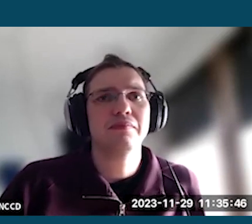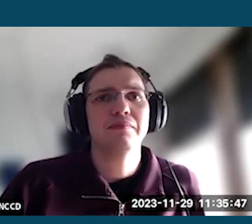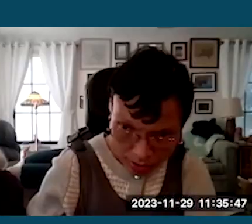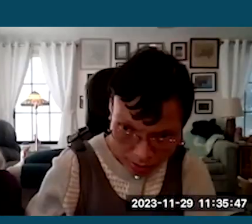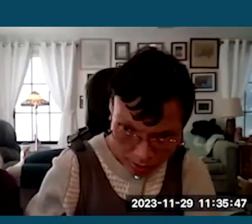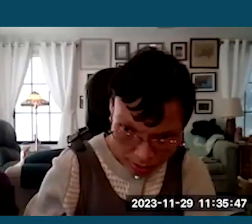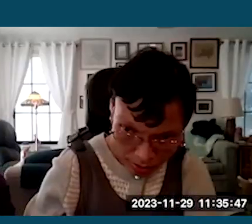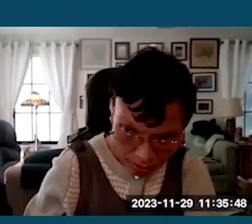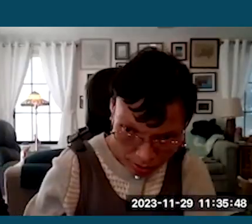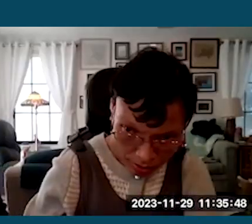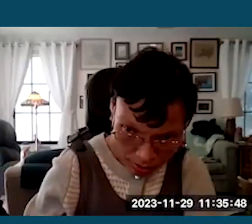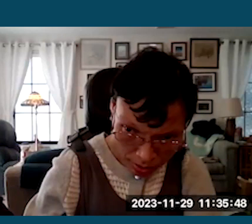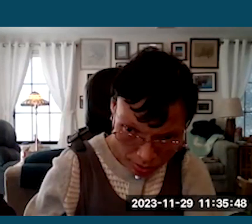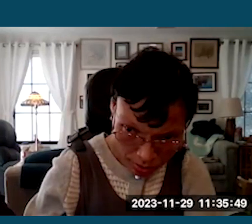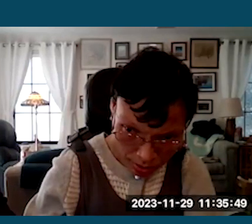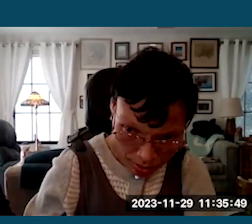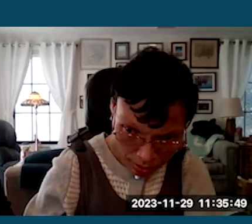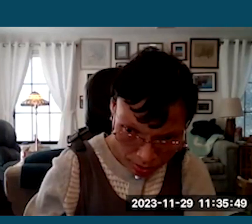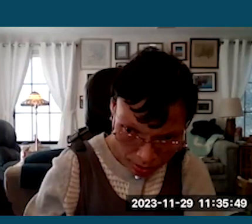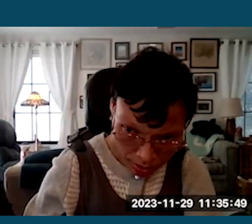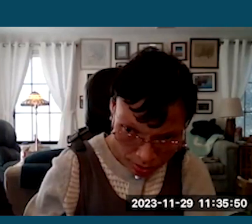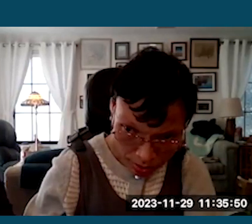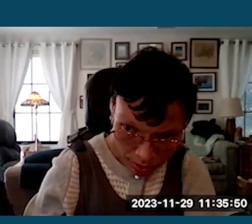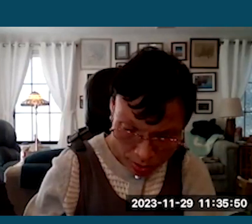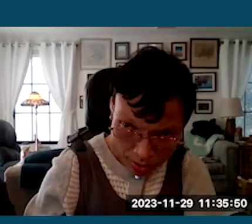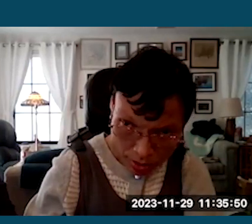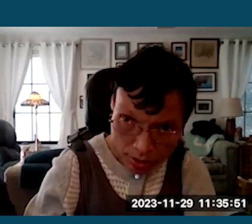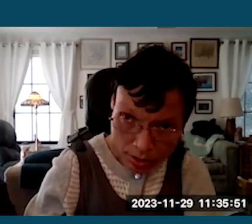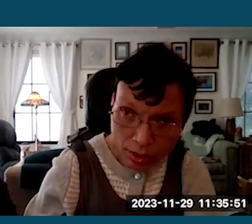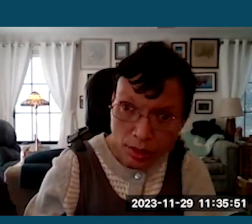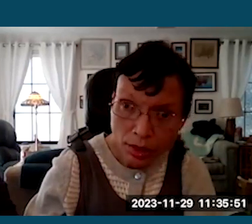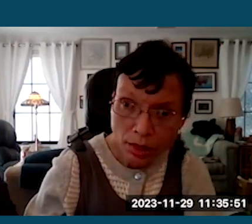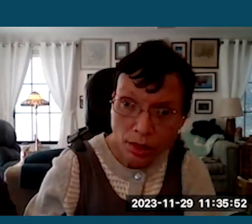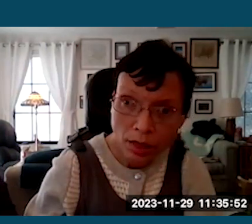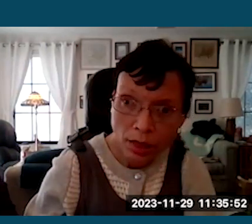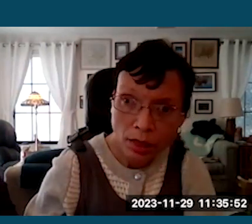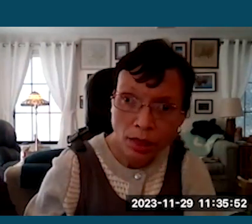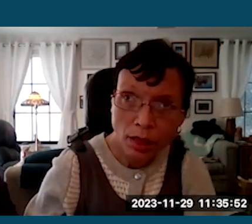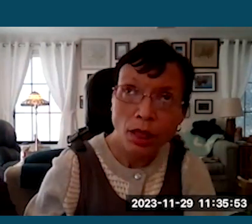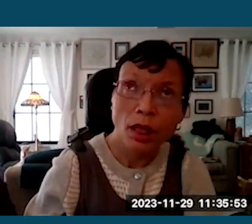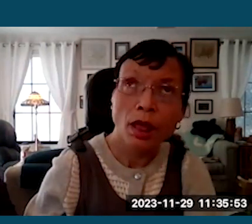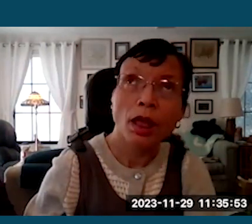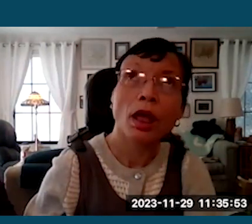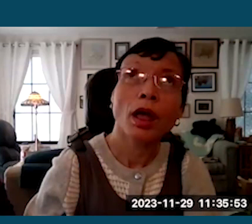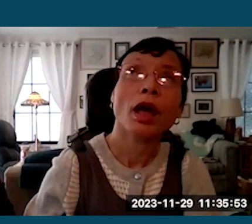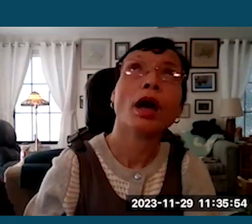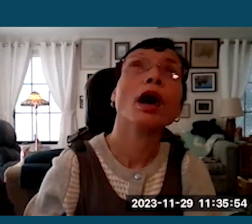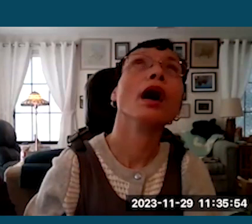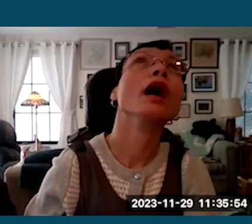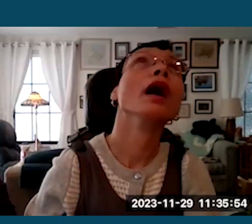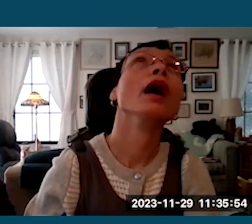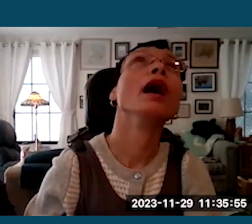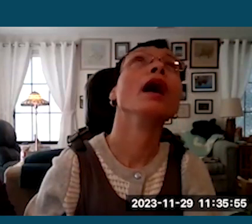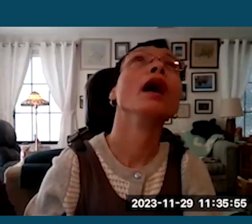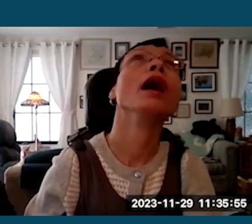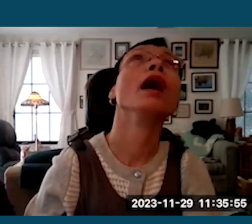If I am in a hospital bed, my ability to communicate is quite limited. This is a time when you need to rely on the support person with